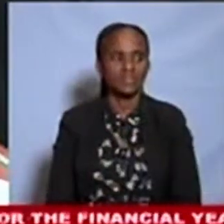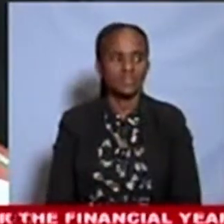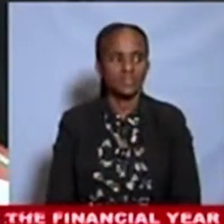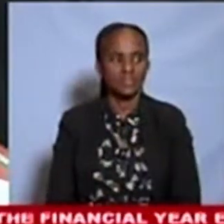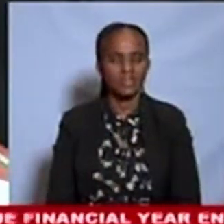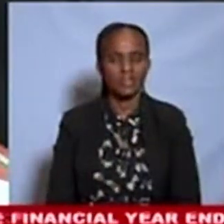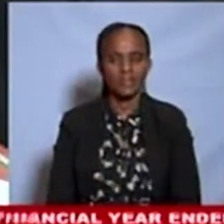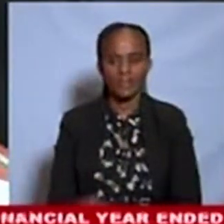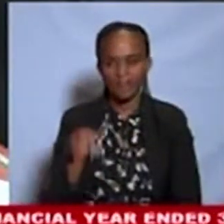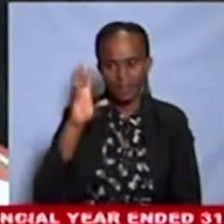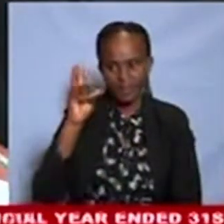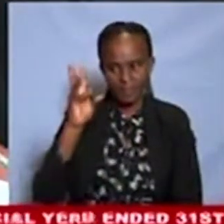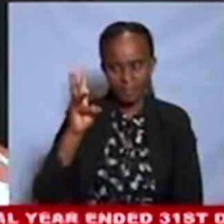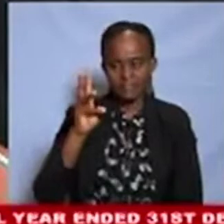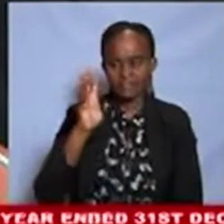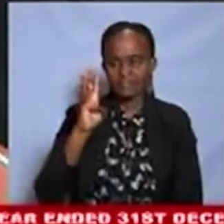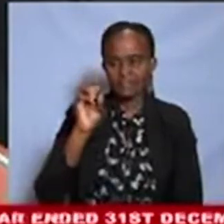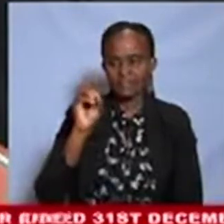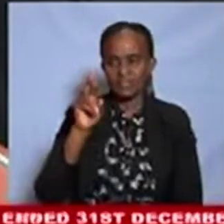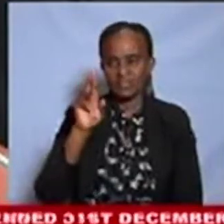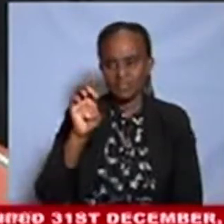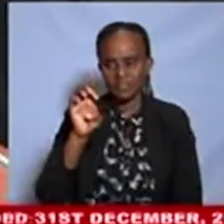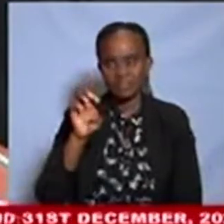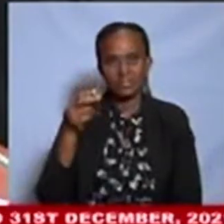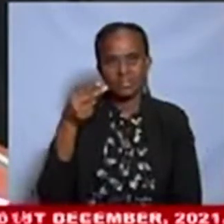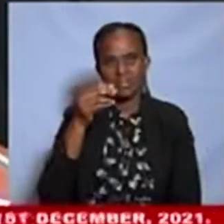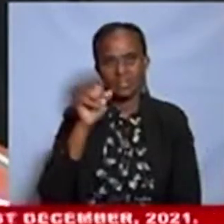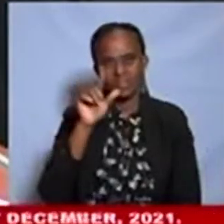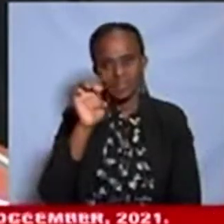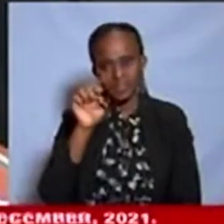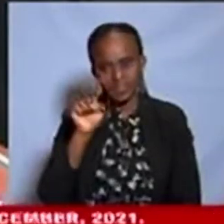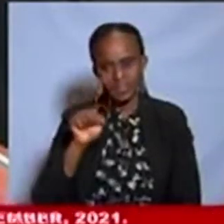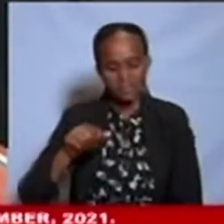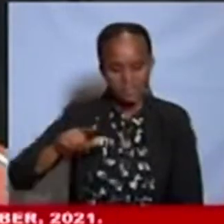Drilling of 16 boreholes, Chair, that is delayed completion.